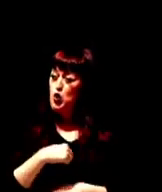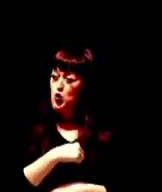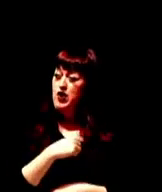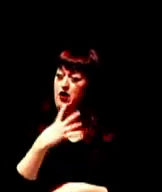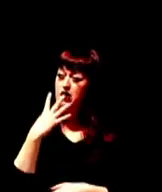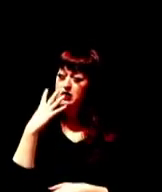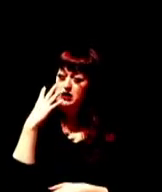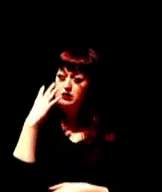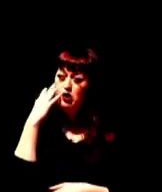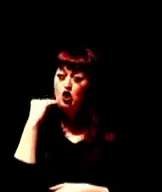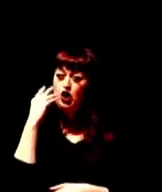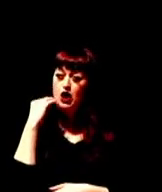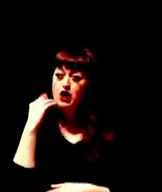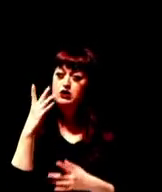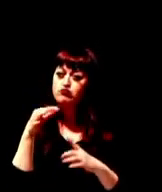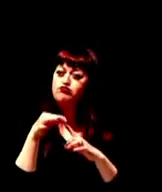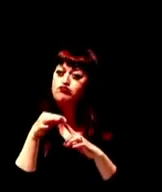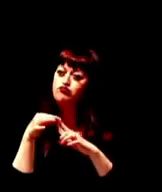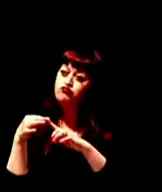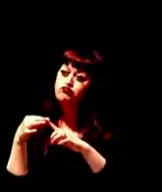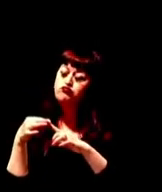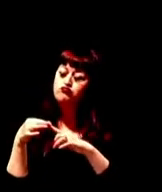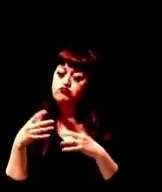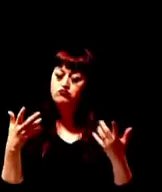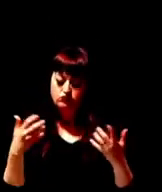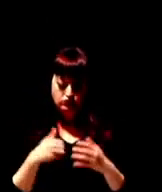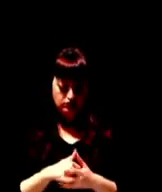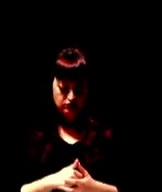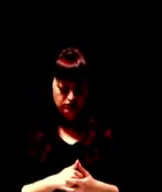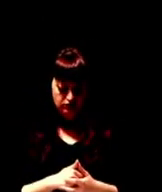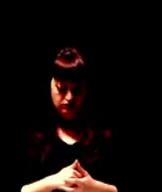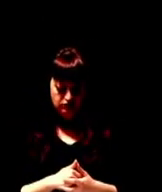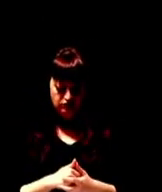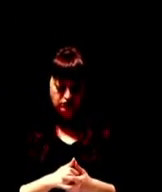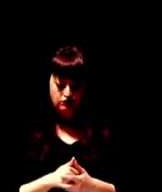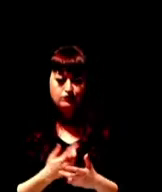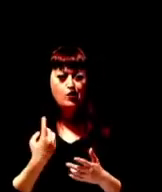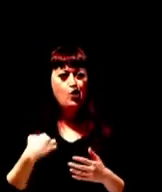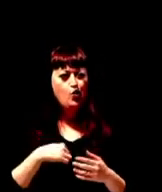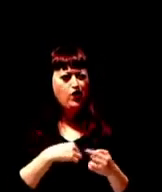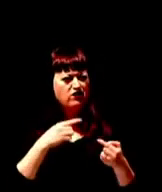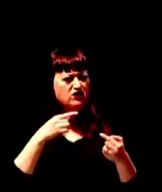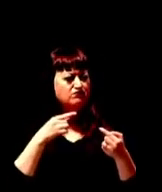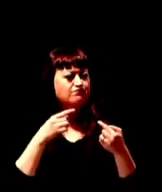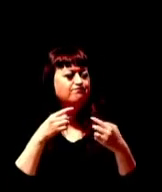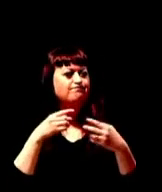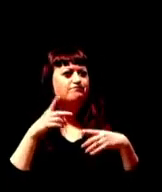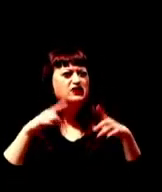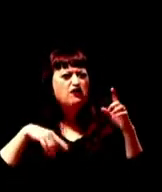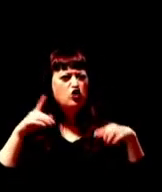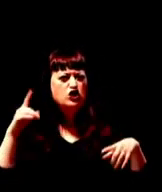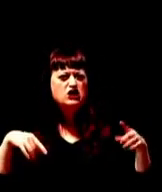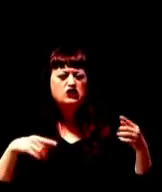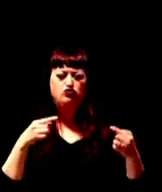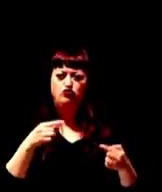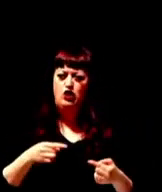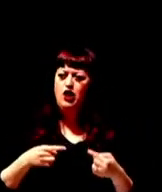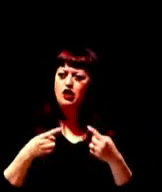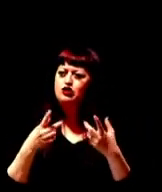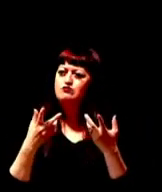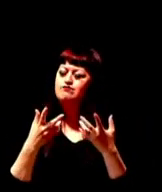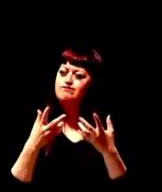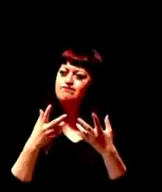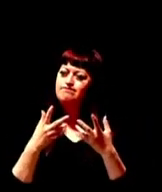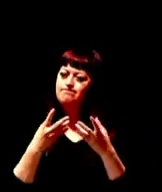not have turned into the people we are today. Standing up to adversity taught us lessons that we would have learned much later